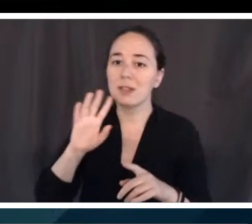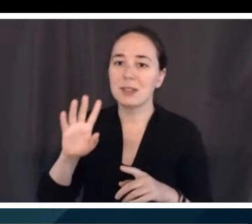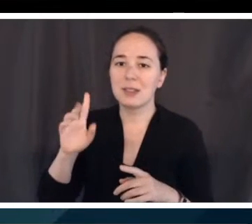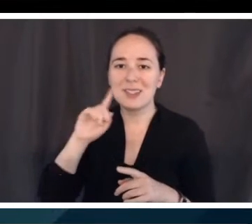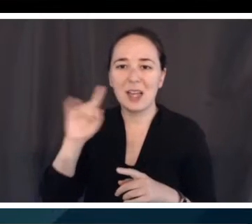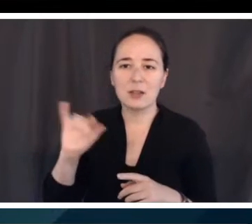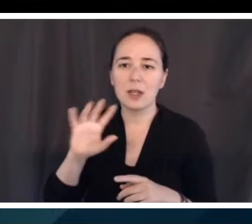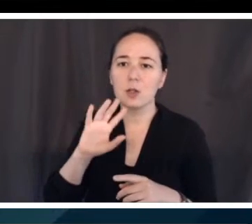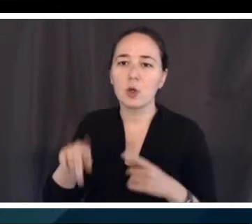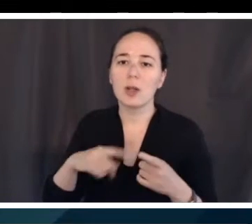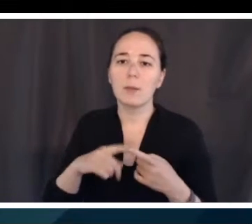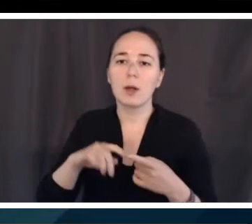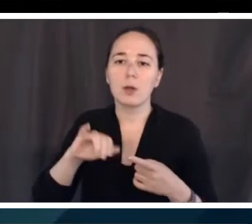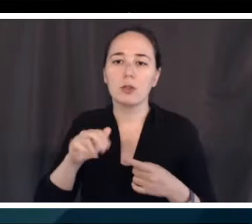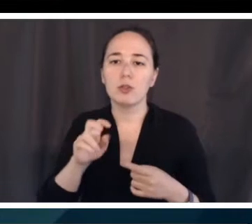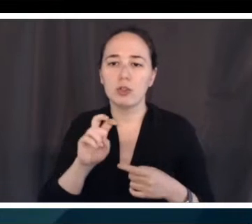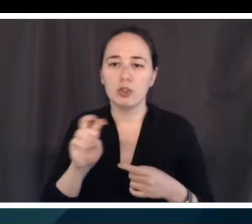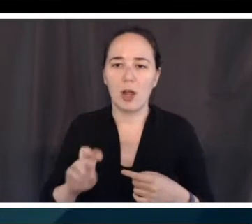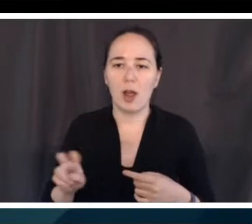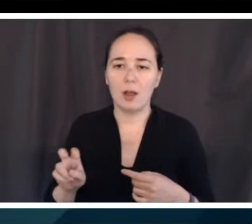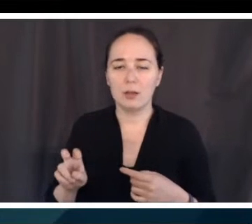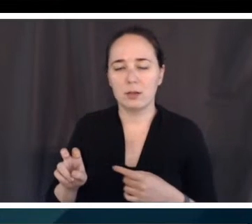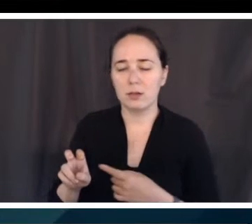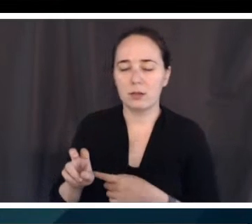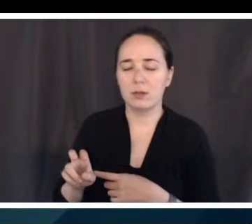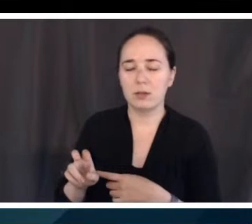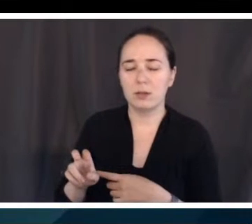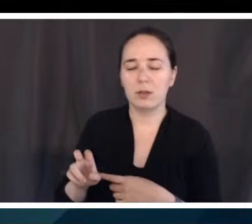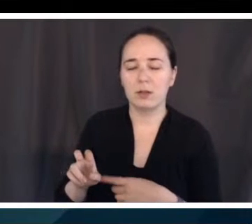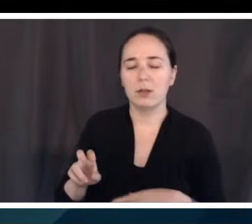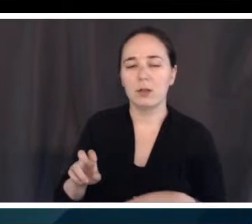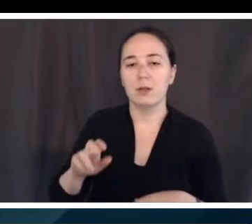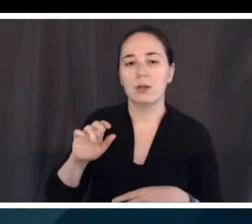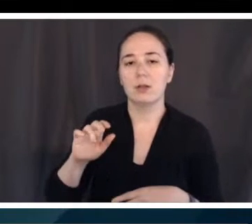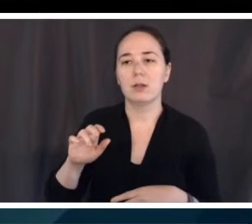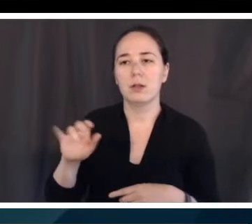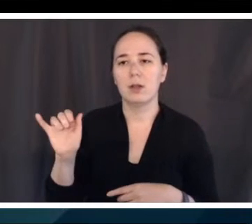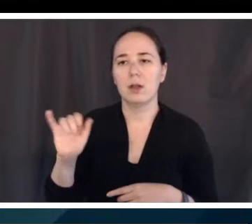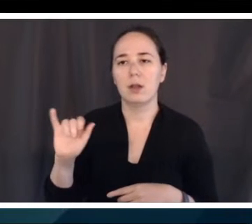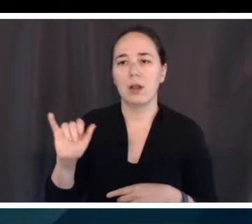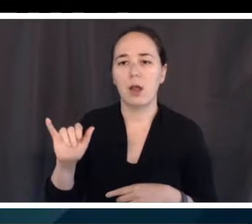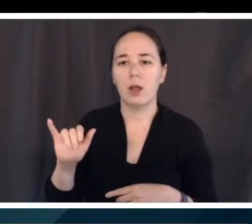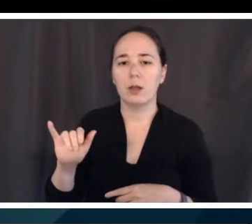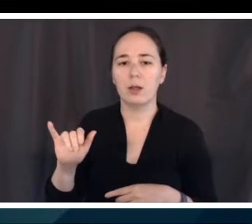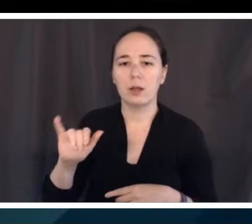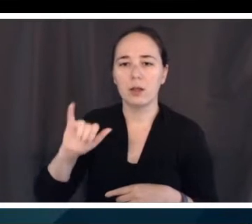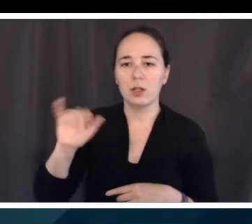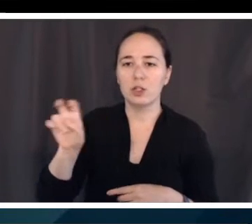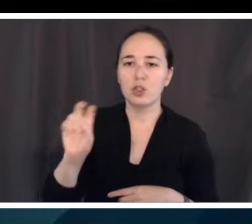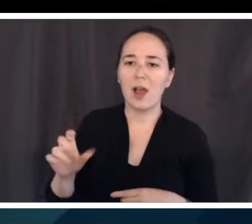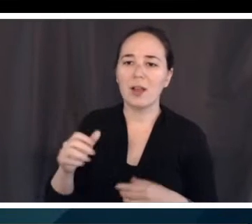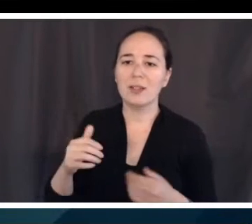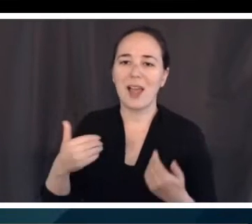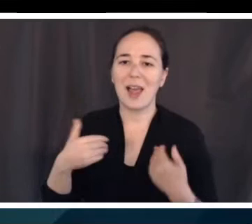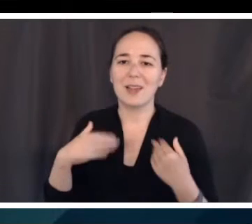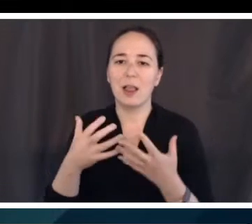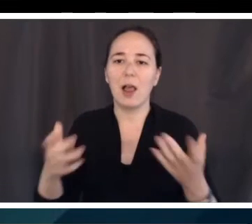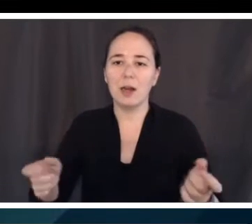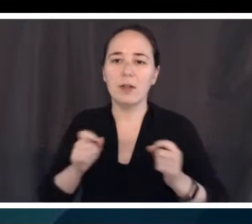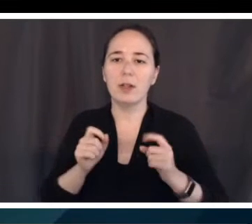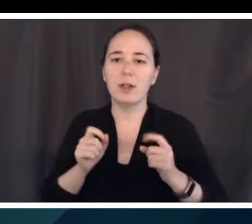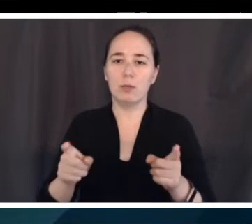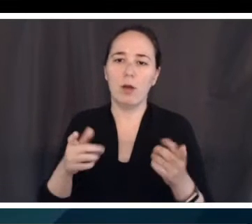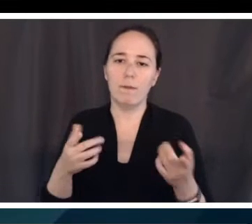of in its purest form, in the sense of, and particularly like kind of the riffing element of like say a live jazz piece